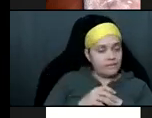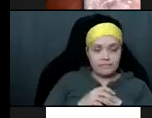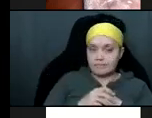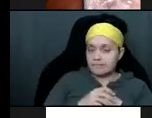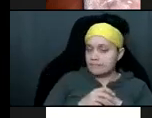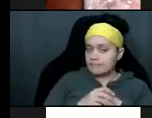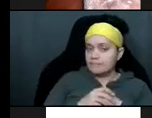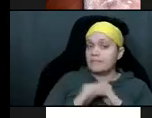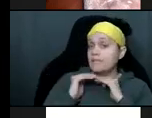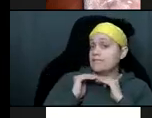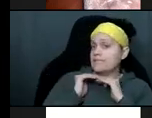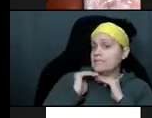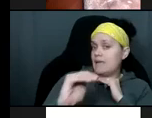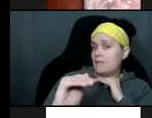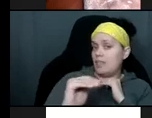Stable.